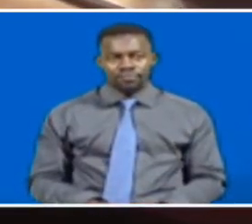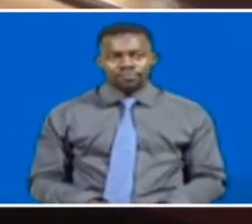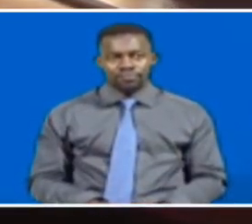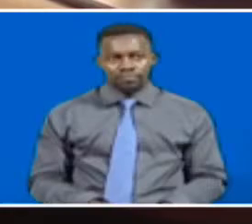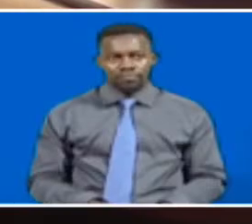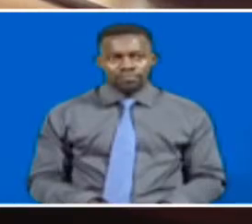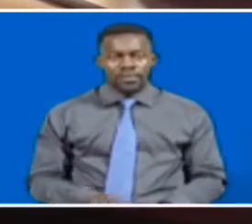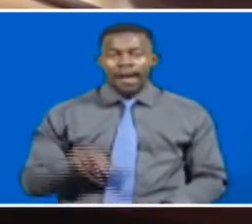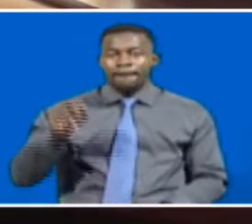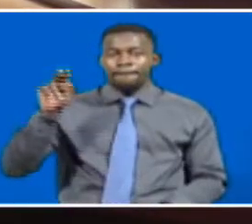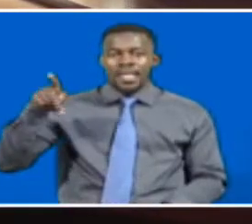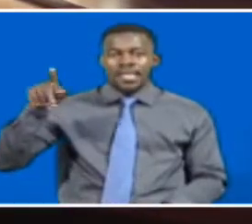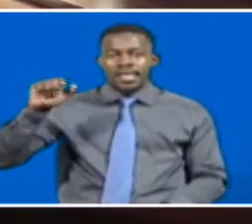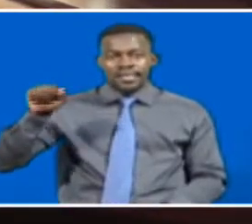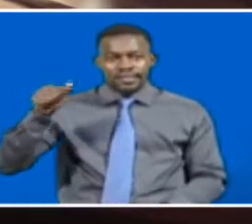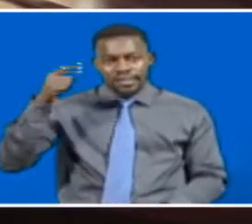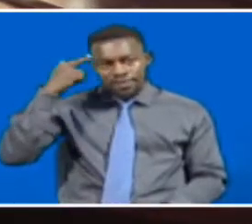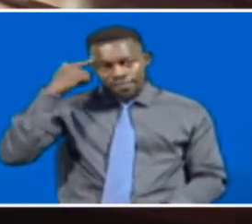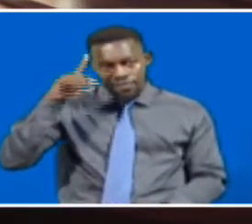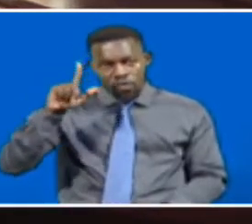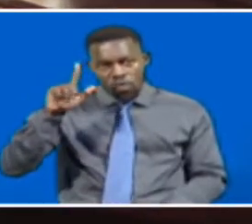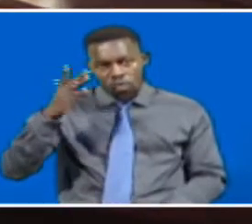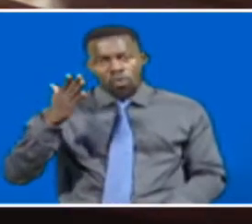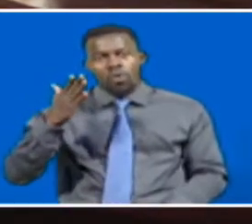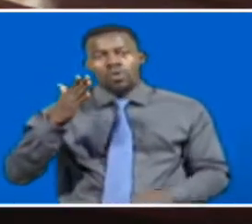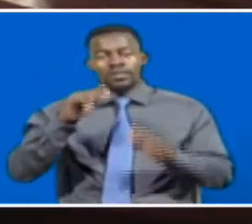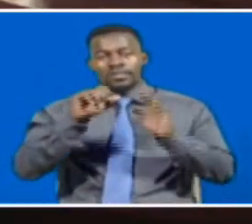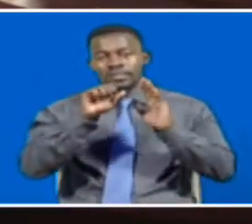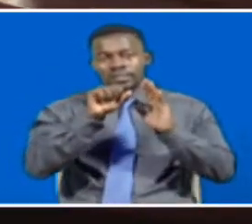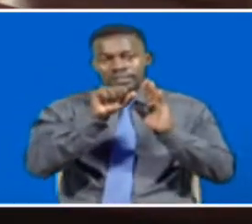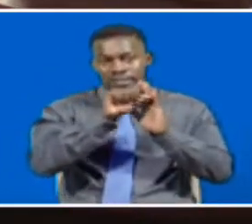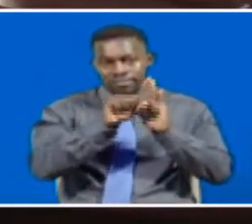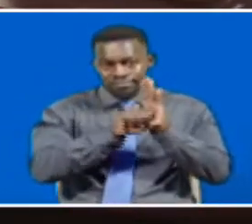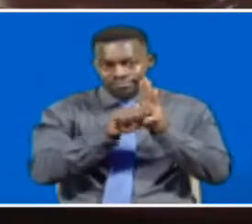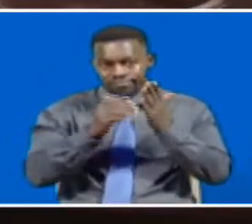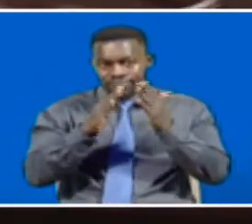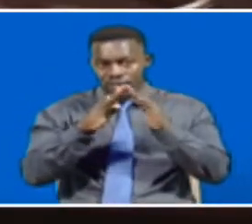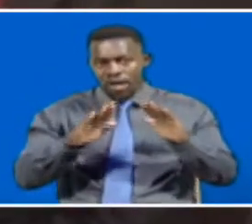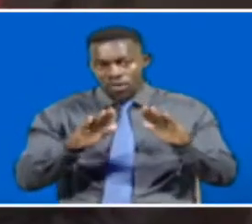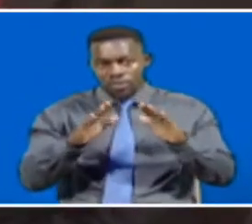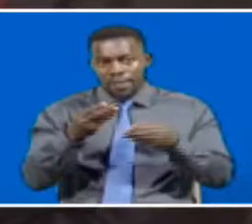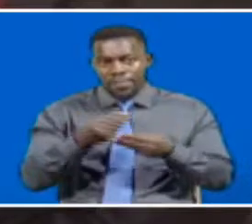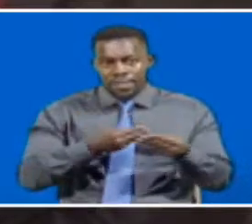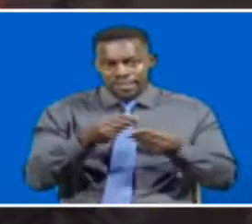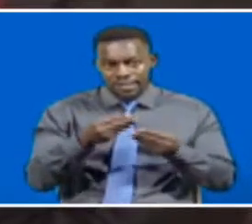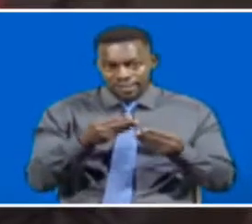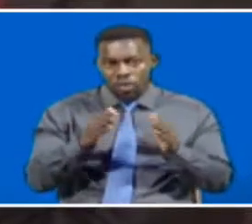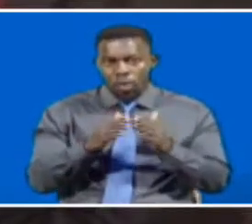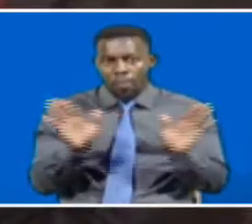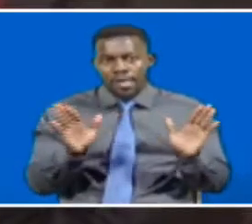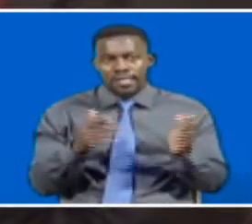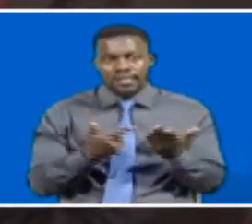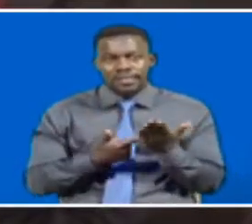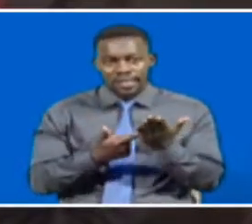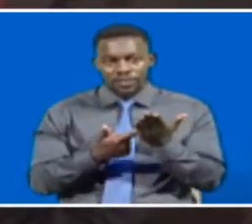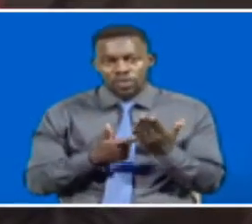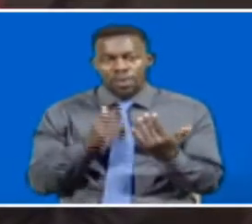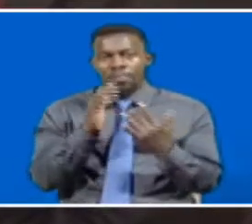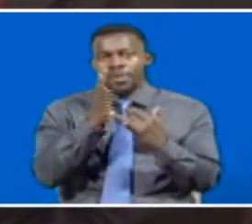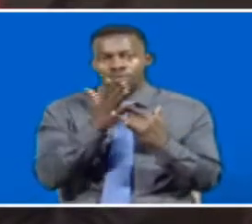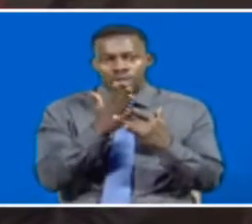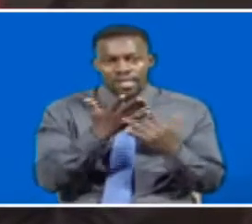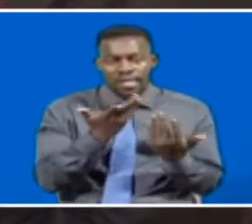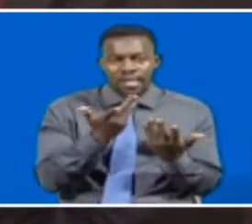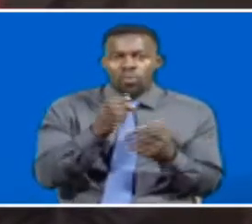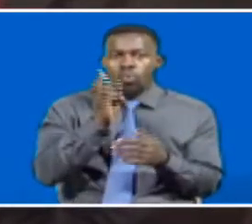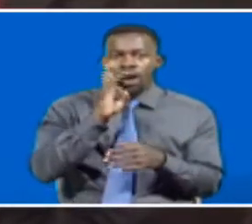The principal secretary, State Department of Trade, was in Siaya County for tripartite discussions between the State Department of Irrigation